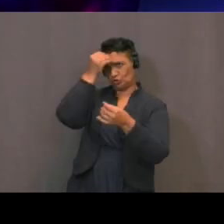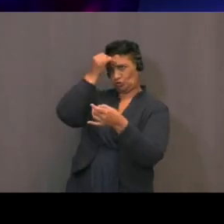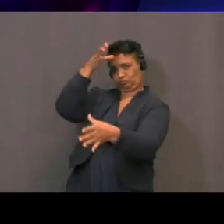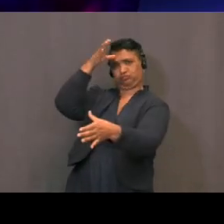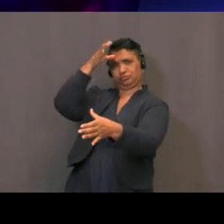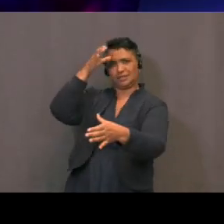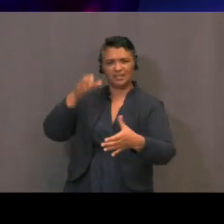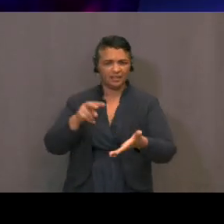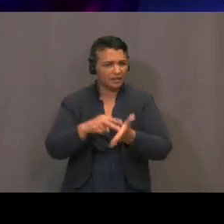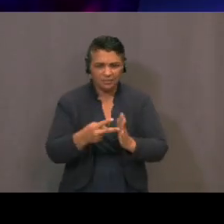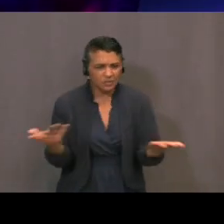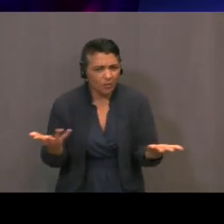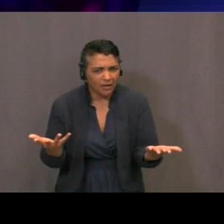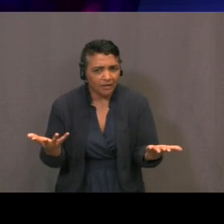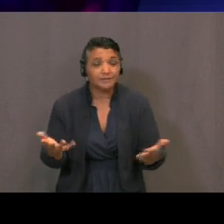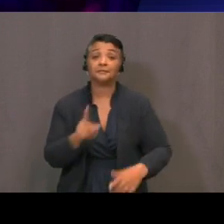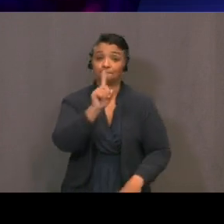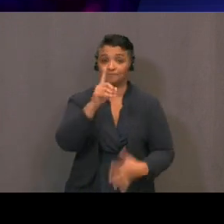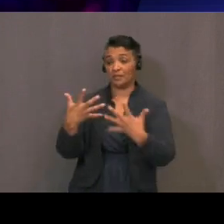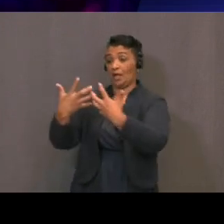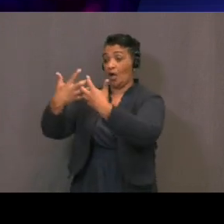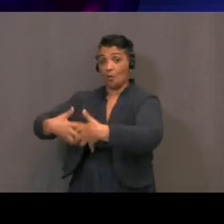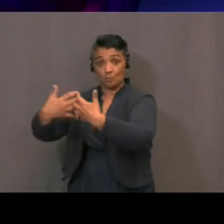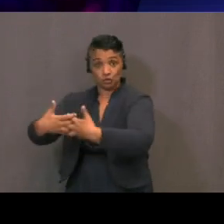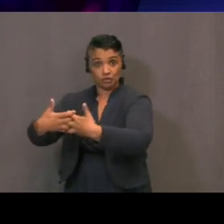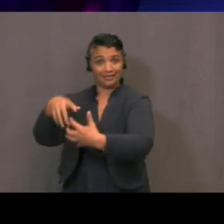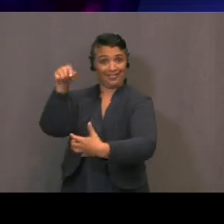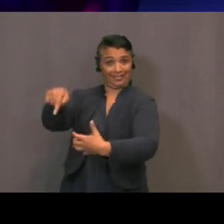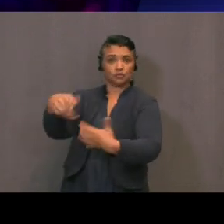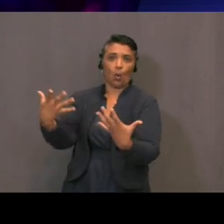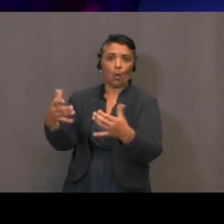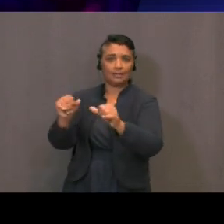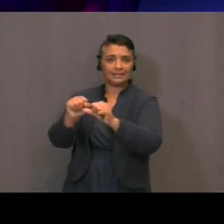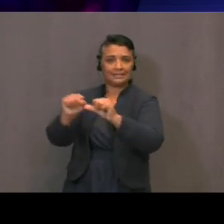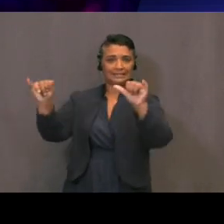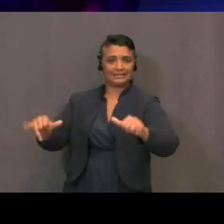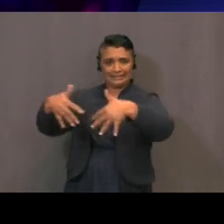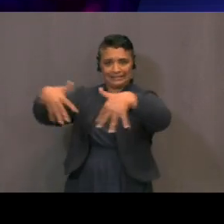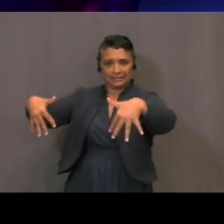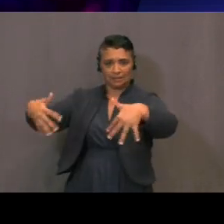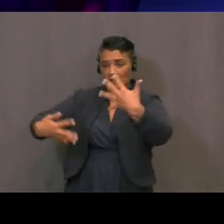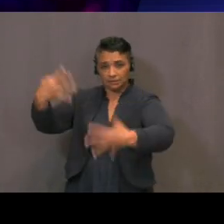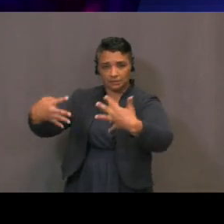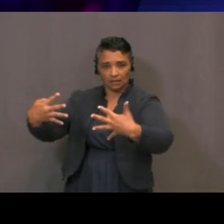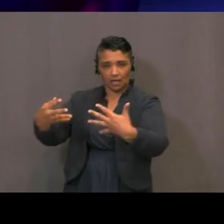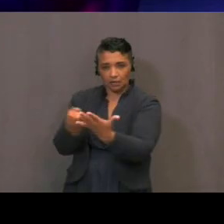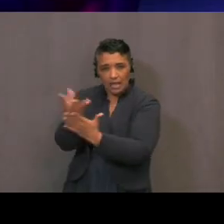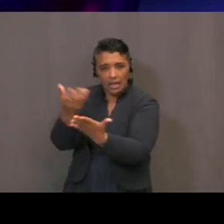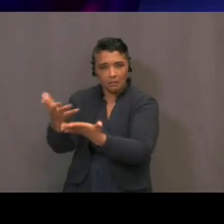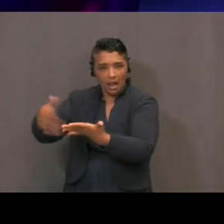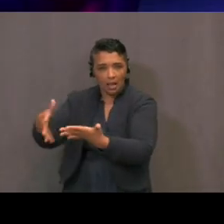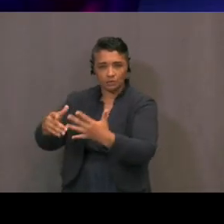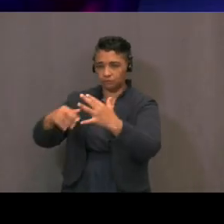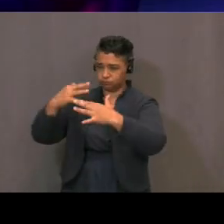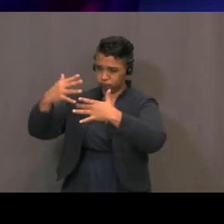does it mean? It means that you have a machine, or you have a big system that can process a lot of data. So if we look at, for example,